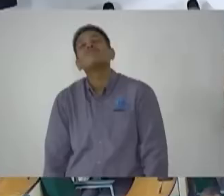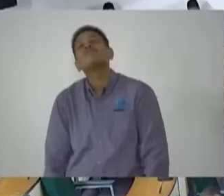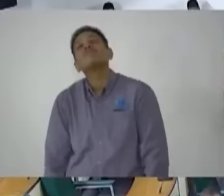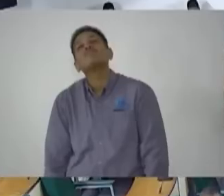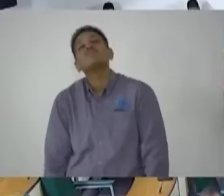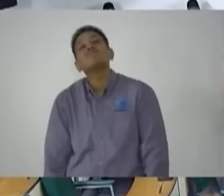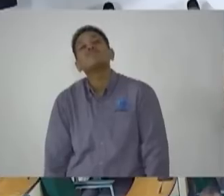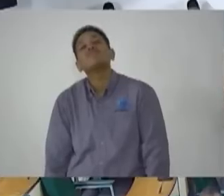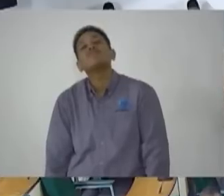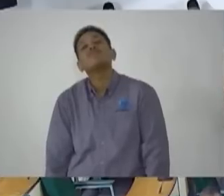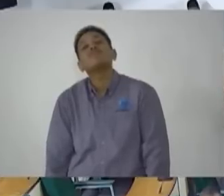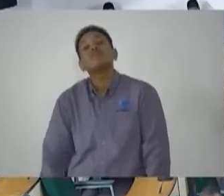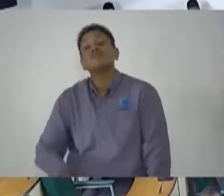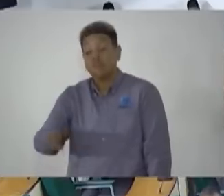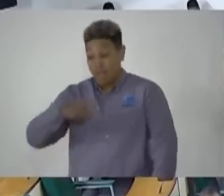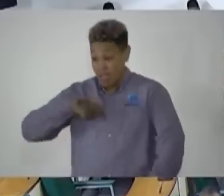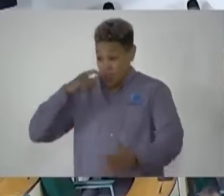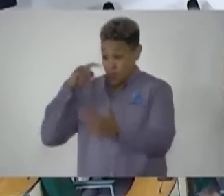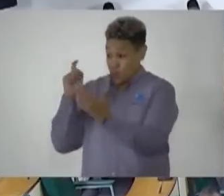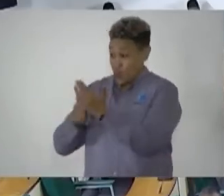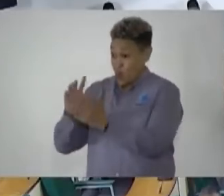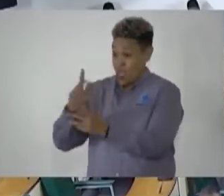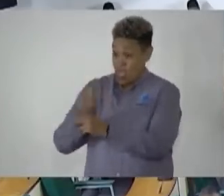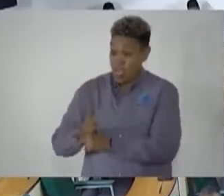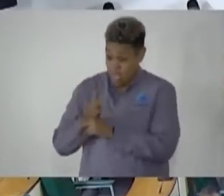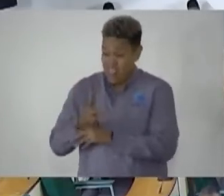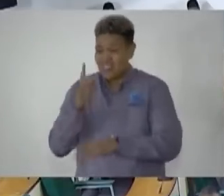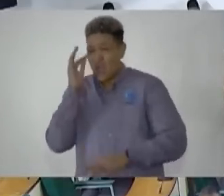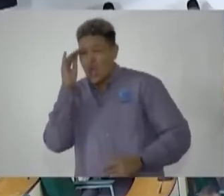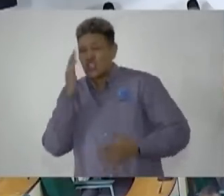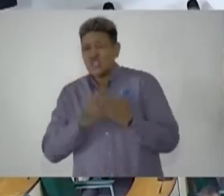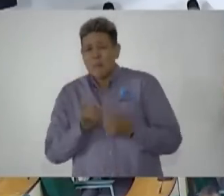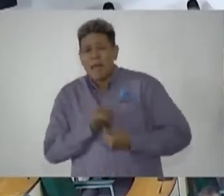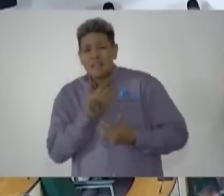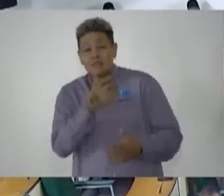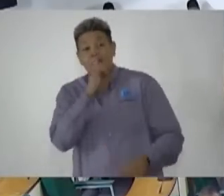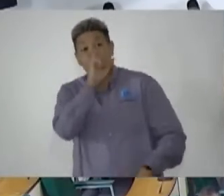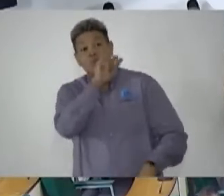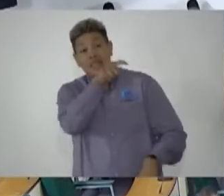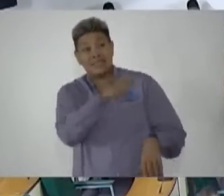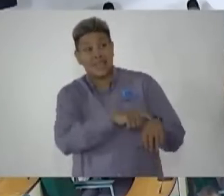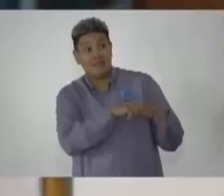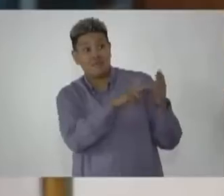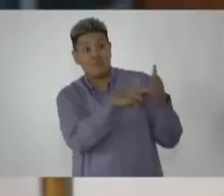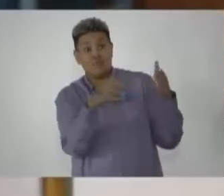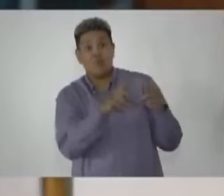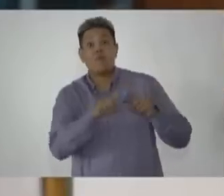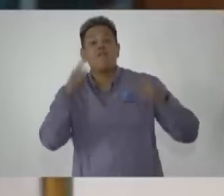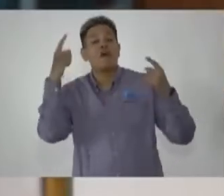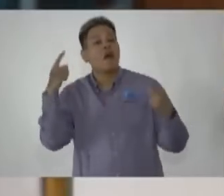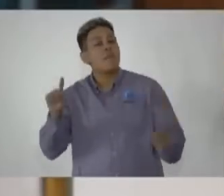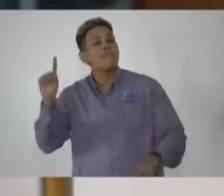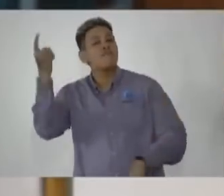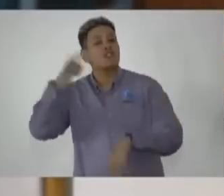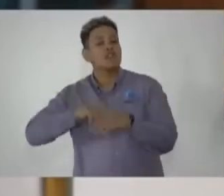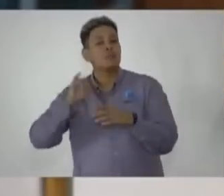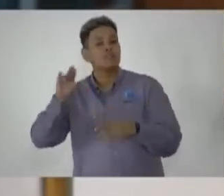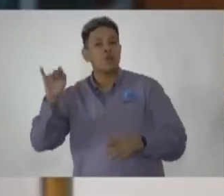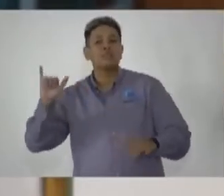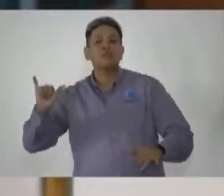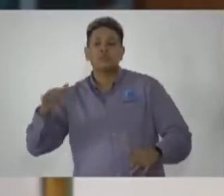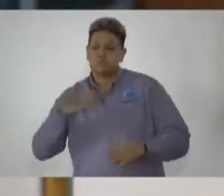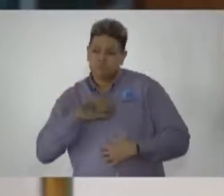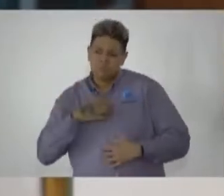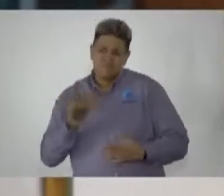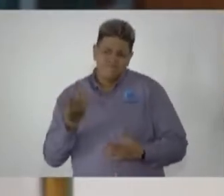just in the House on that occasion, but when we first took this matter in January, here in the Senate,